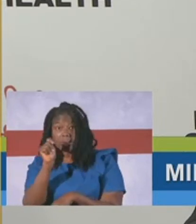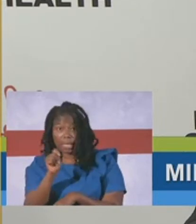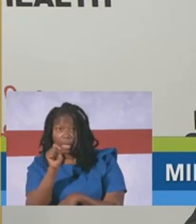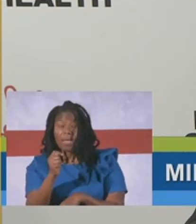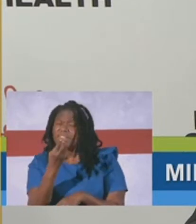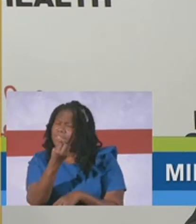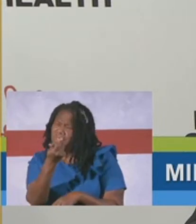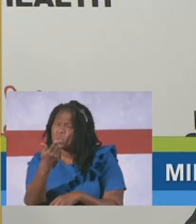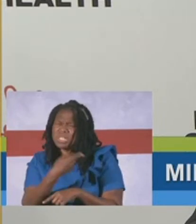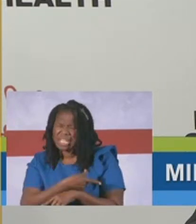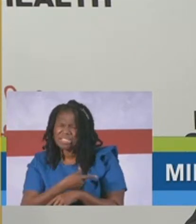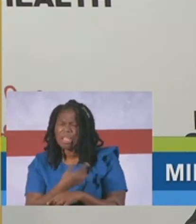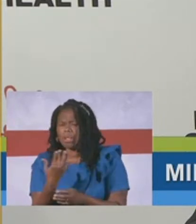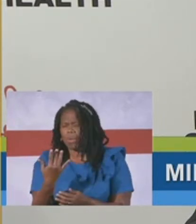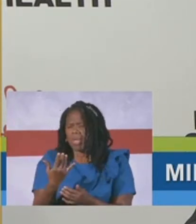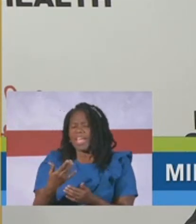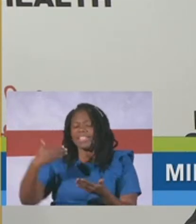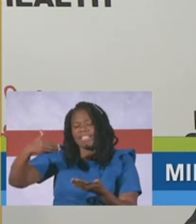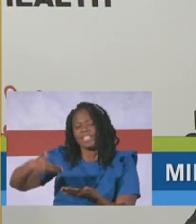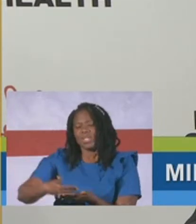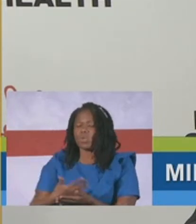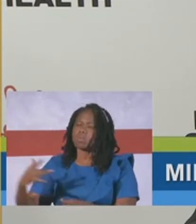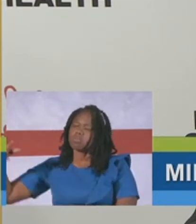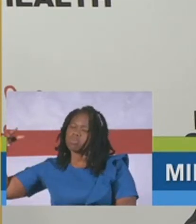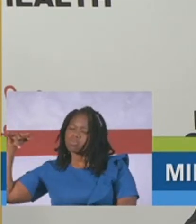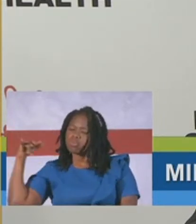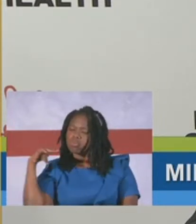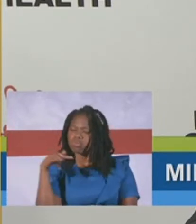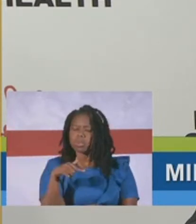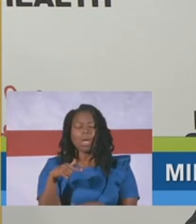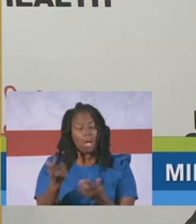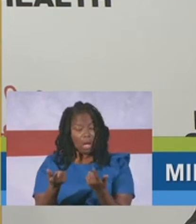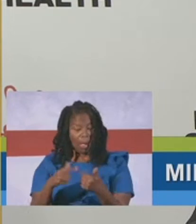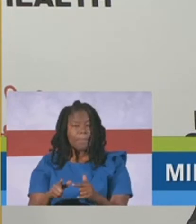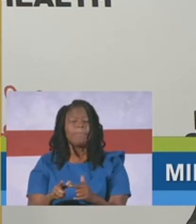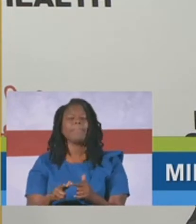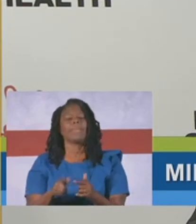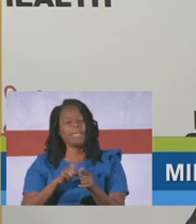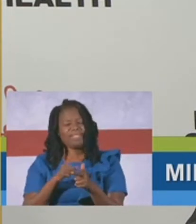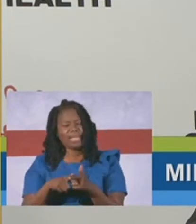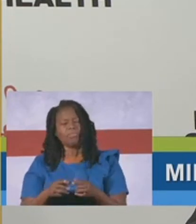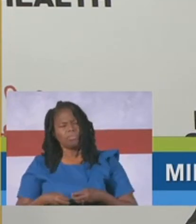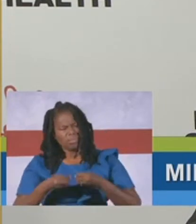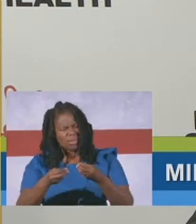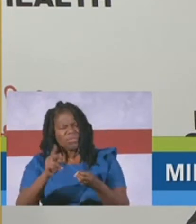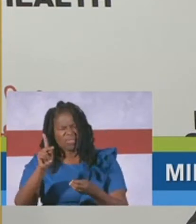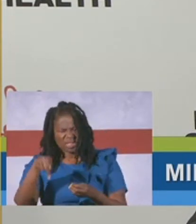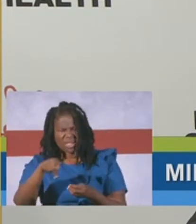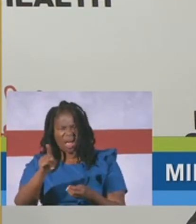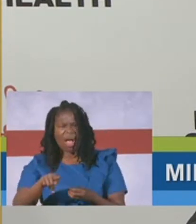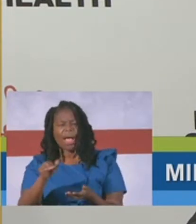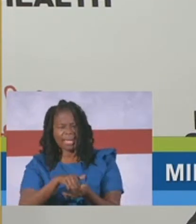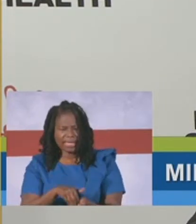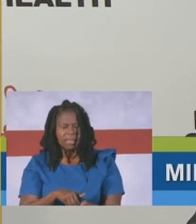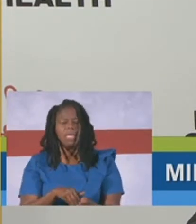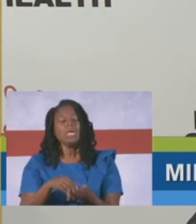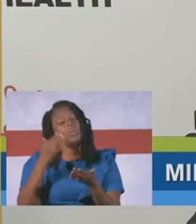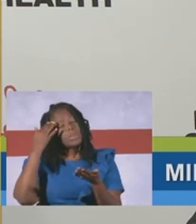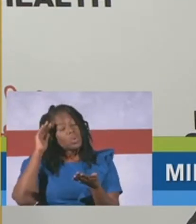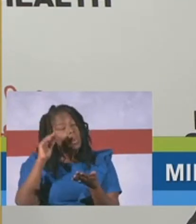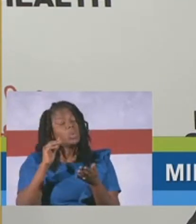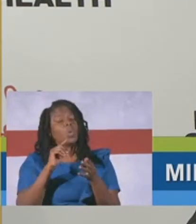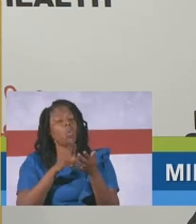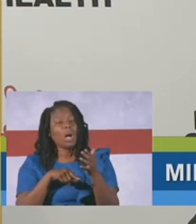days until the new shipment arrives. And as soon as we have details on that arrival, as we normally do, we will share it with the